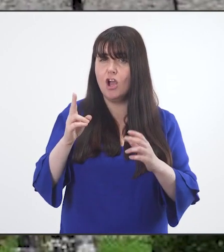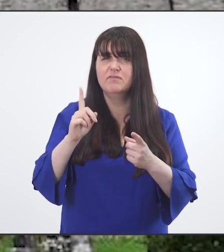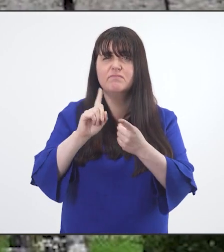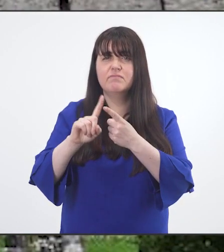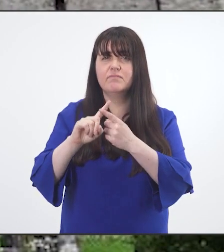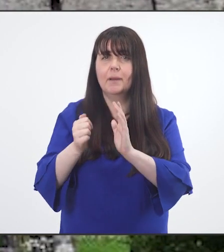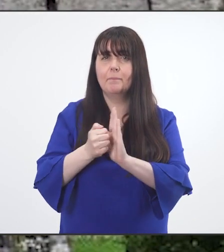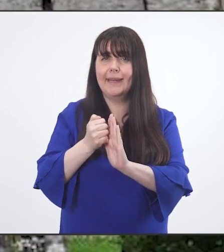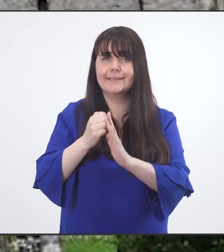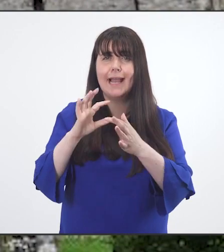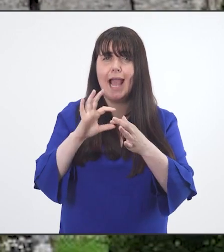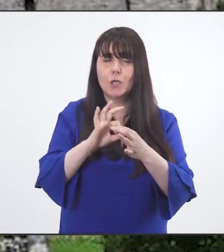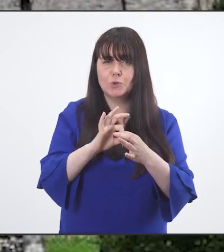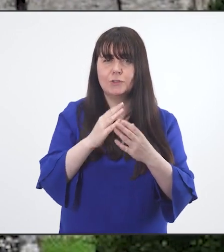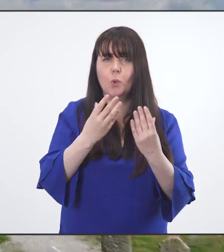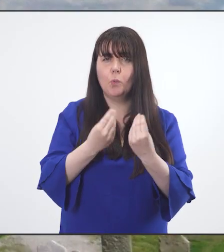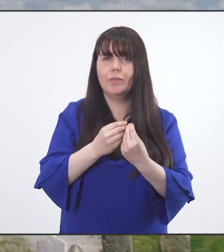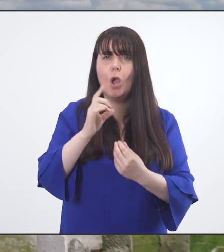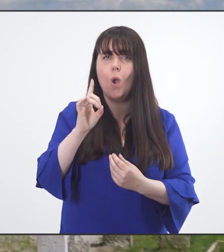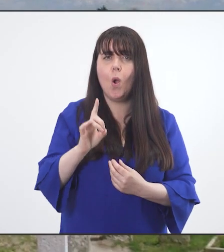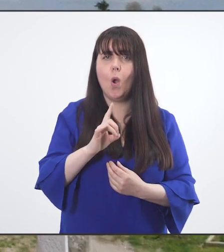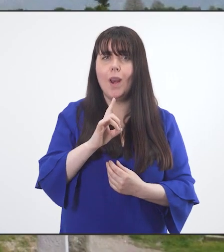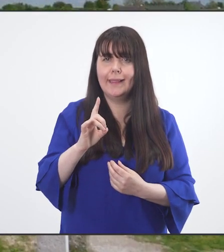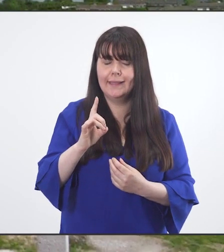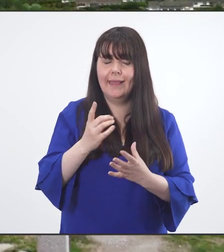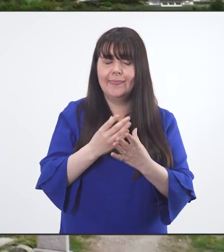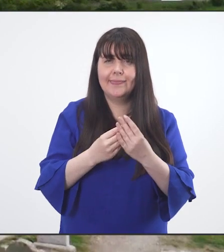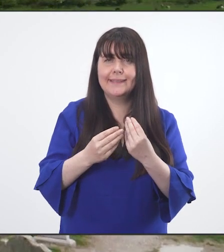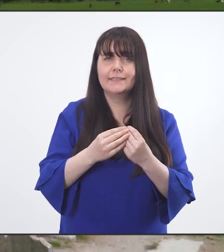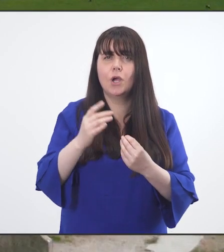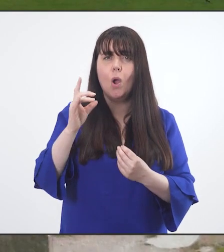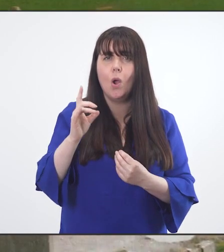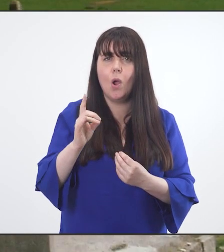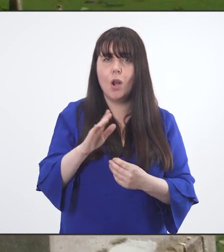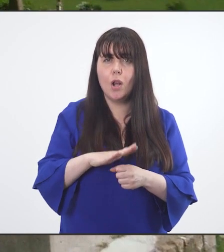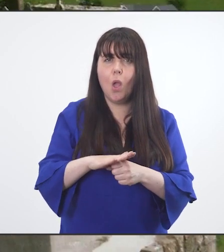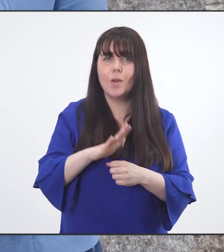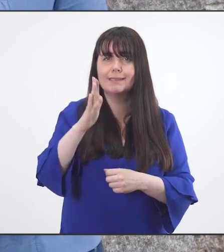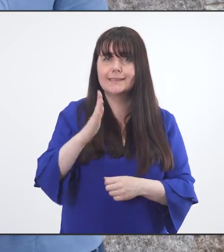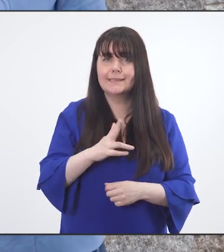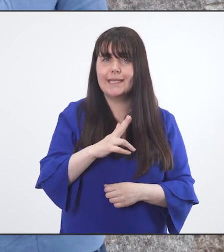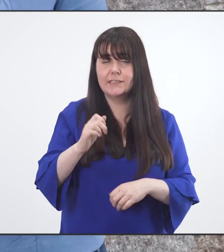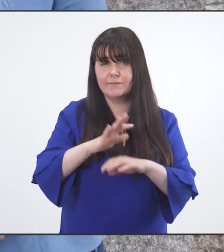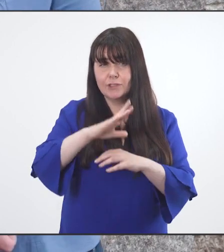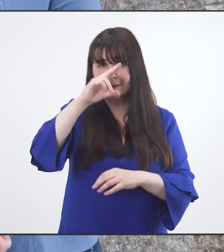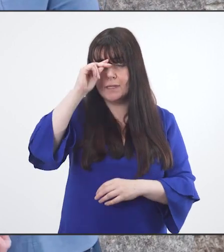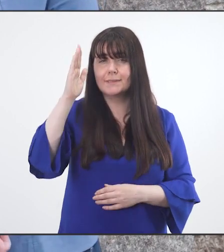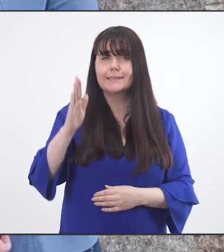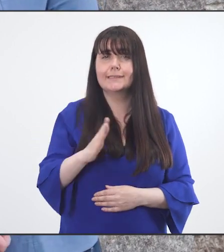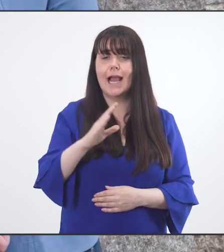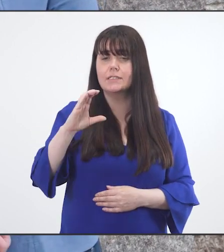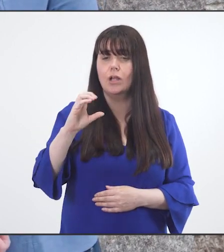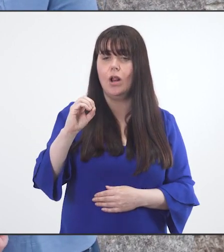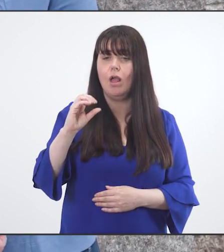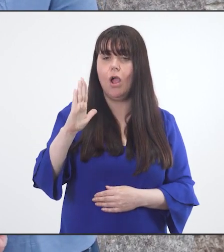in Killaloe or Cormac's Chapel at Cashel, or alternatively